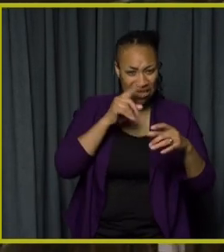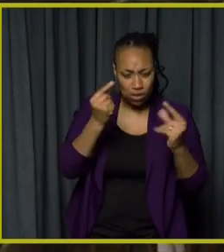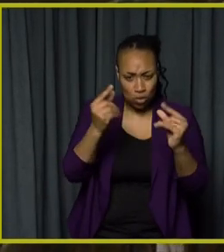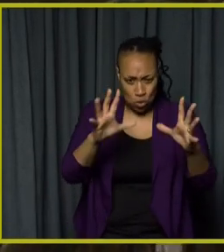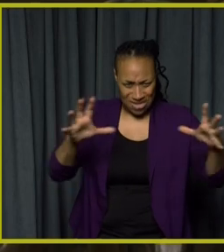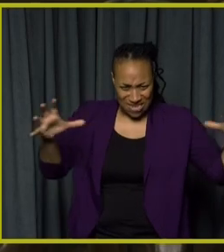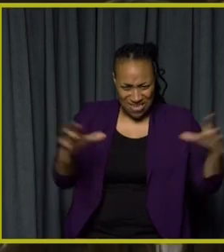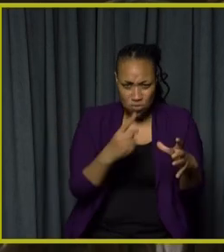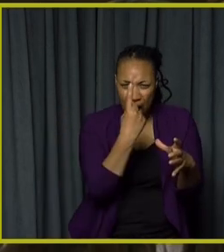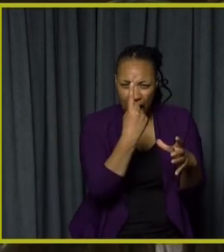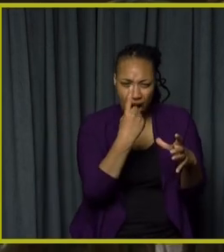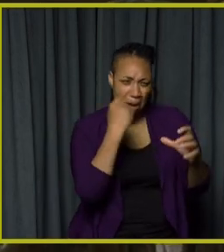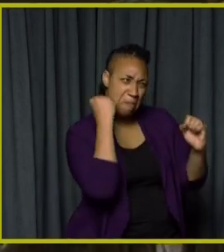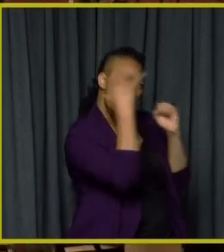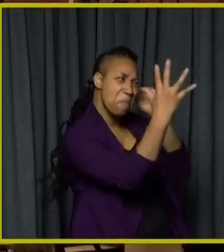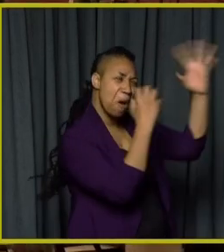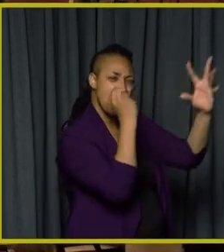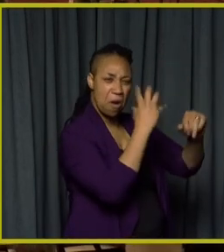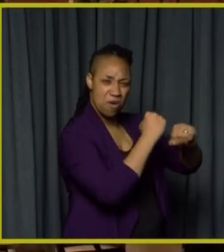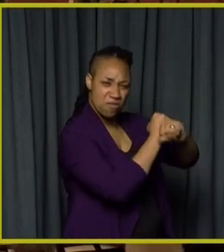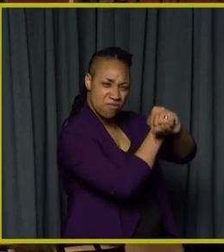speaking truth to power.